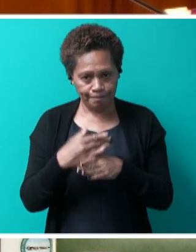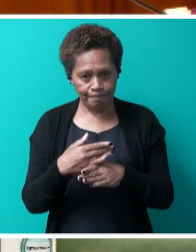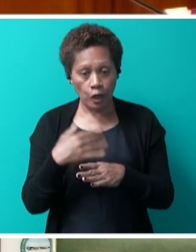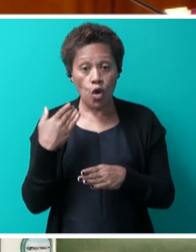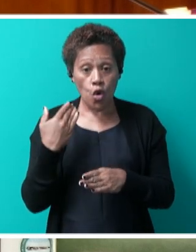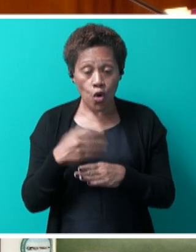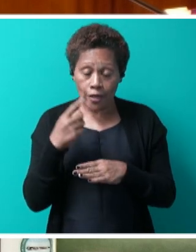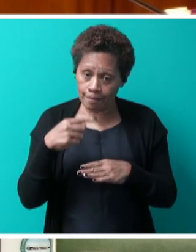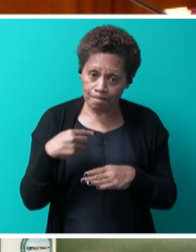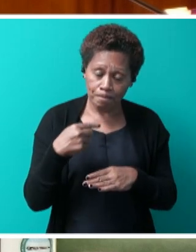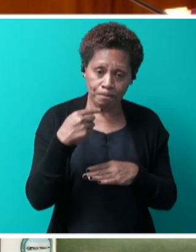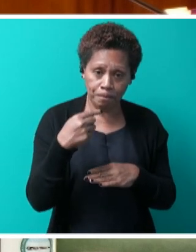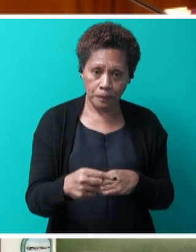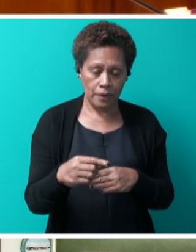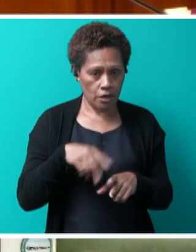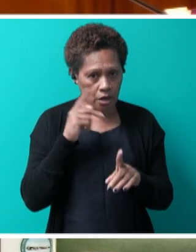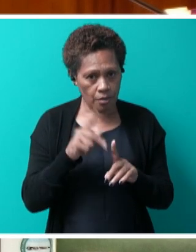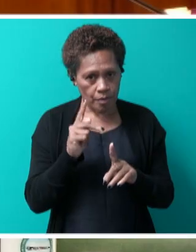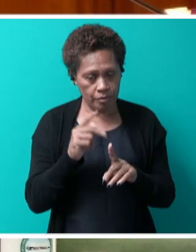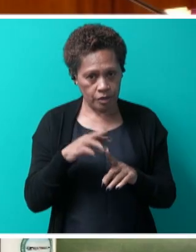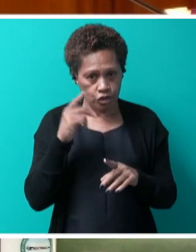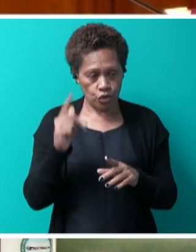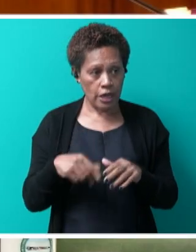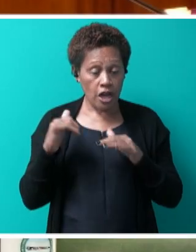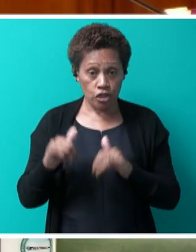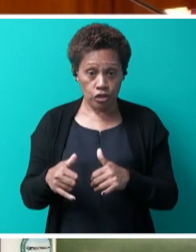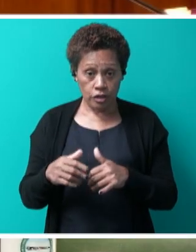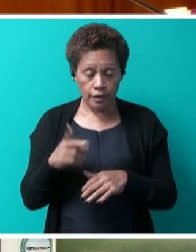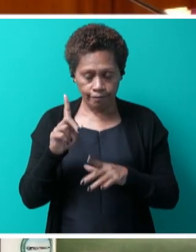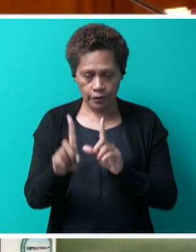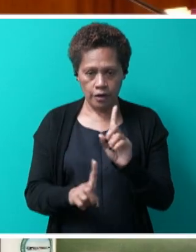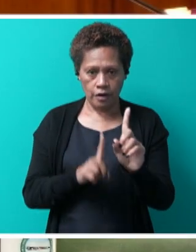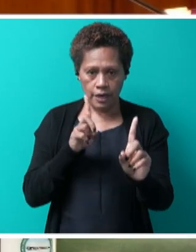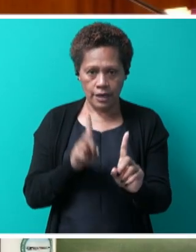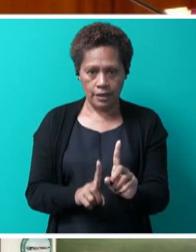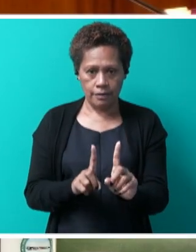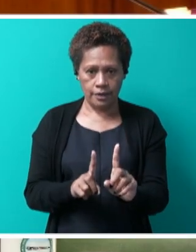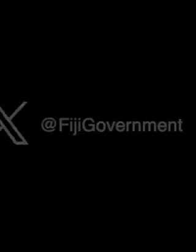purpose, ensuring always that in the pursuit of justice, no one is left behind. Thank you.